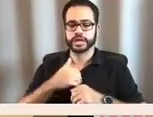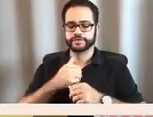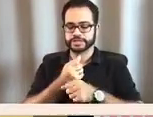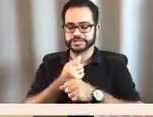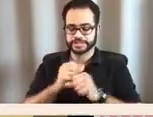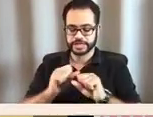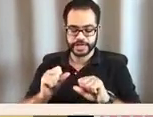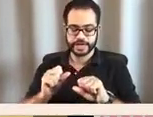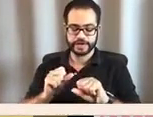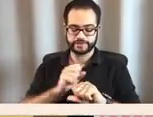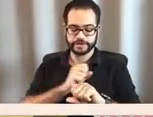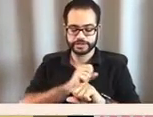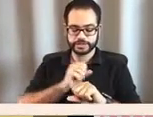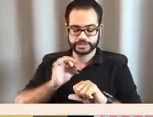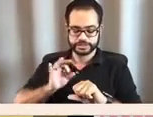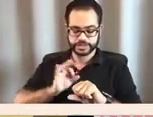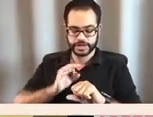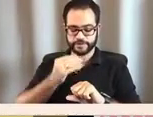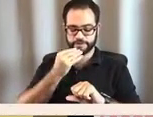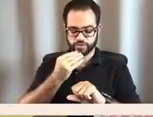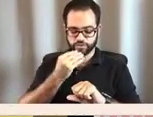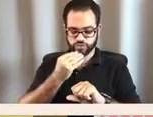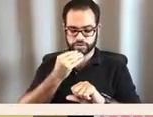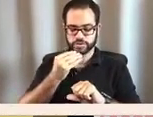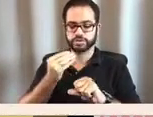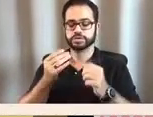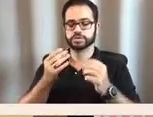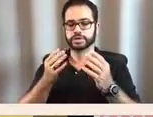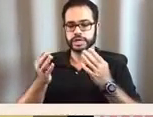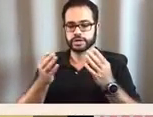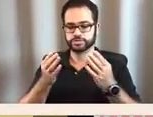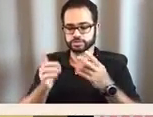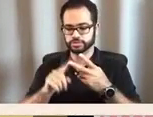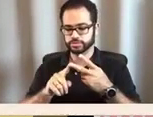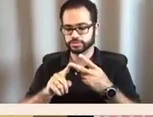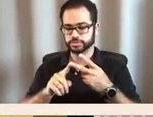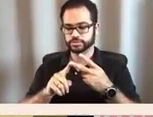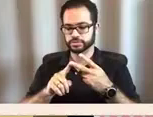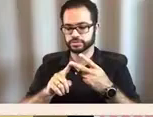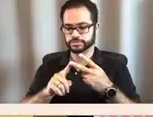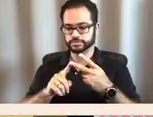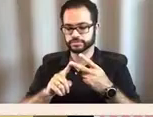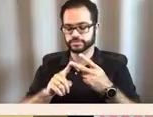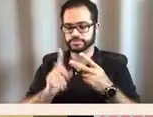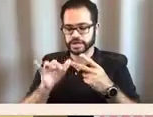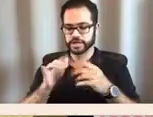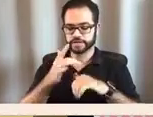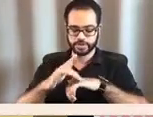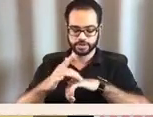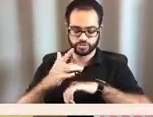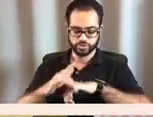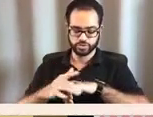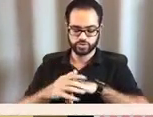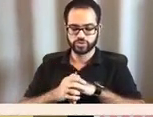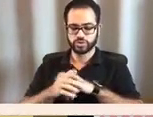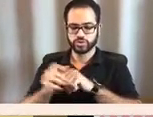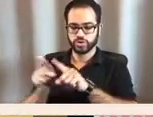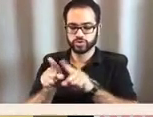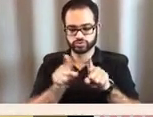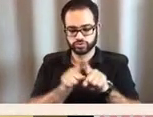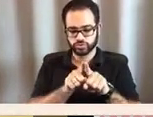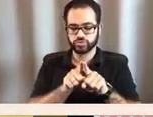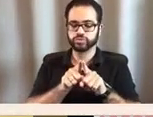staff food handler certification is available, as well as